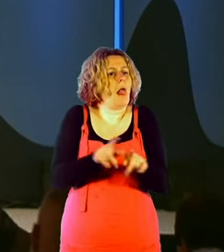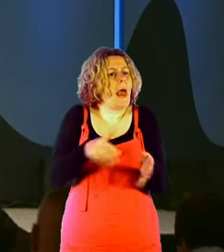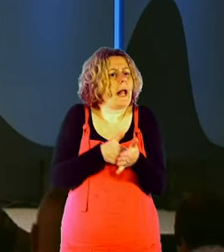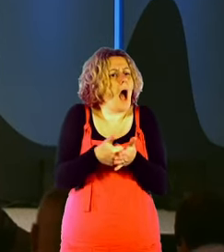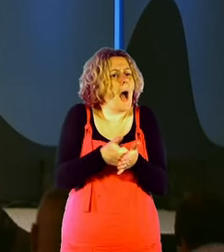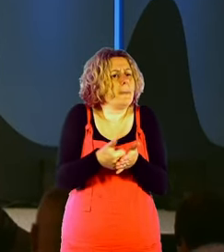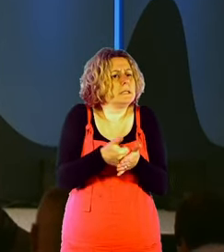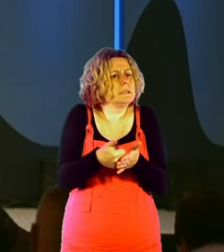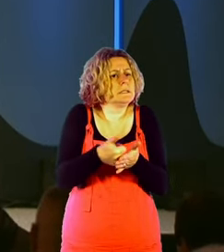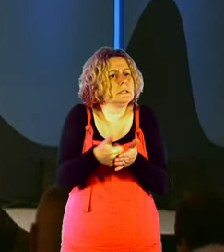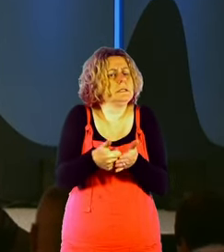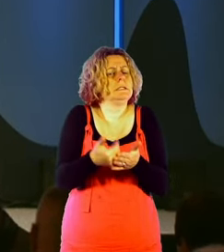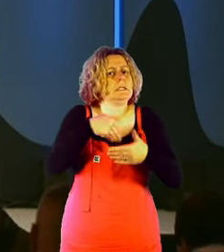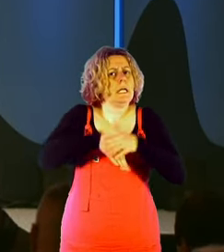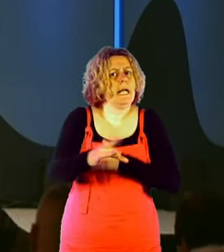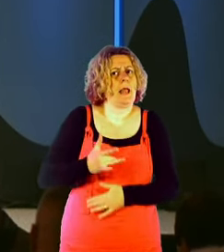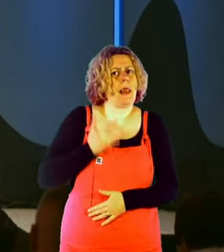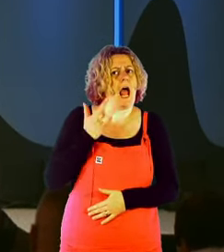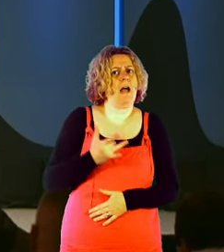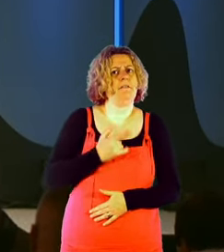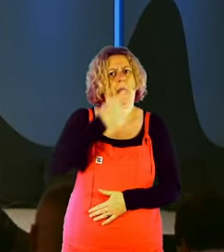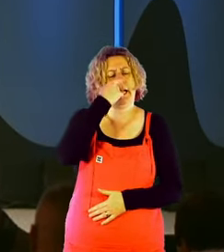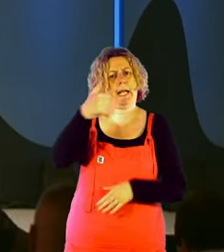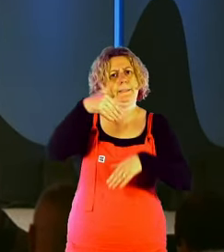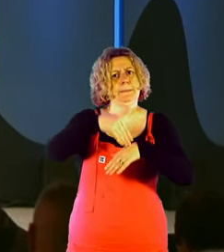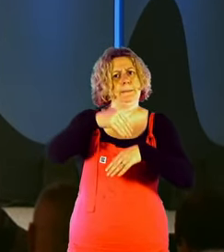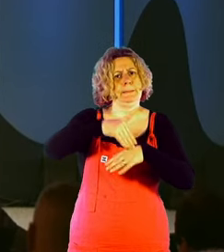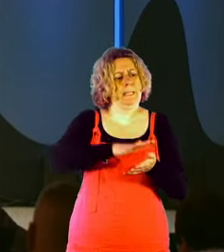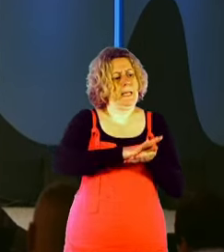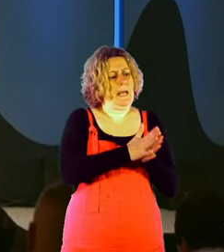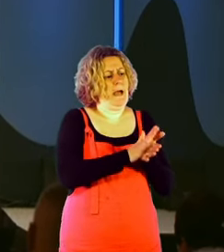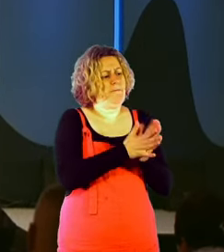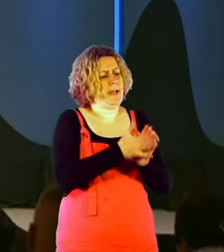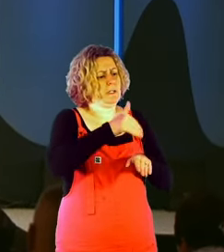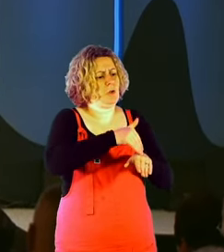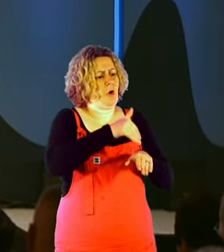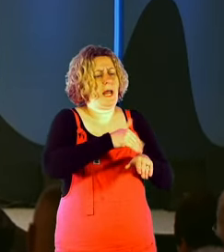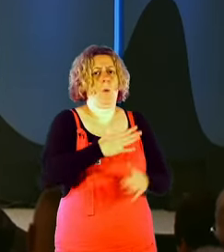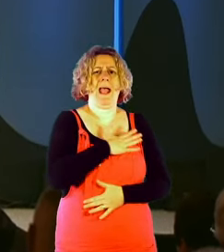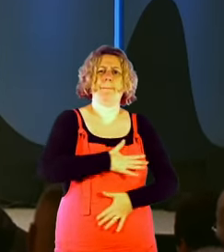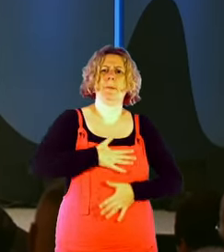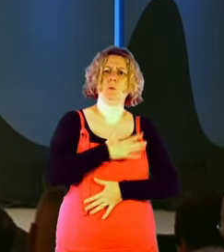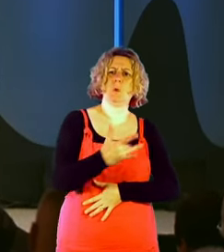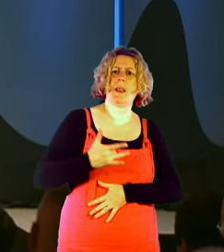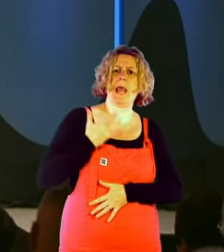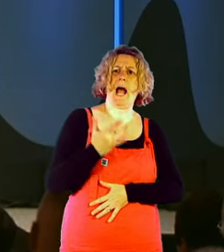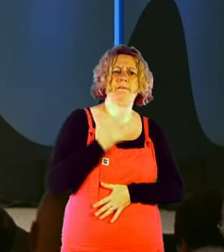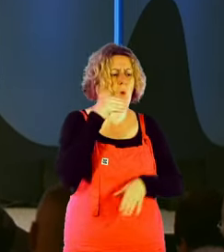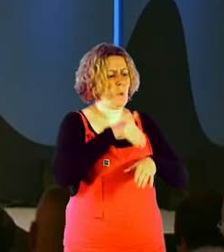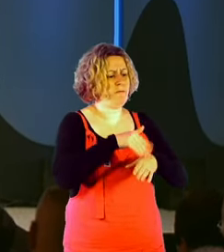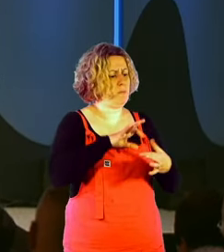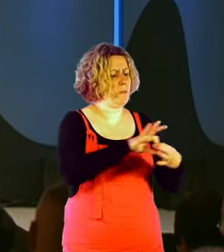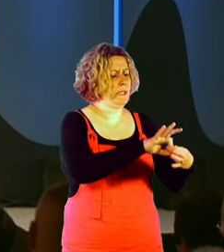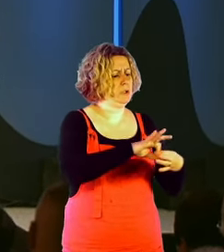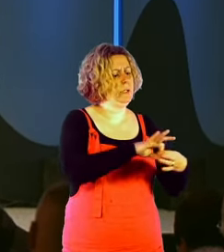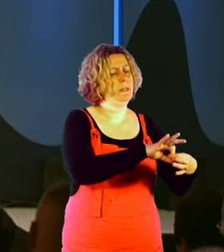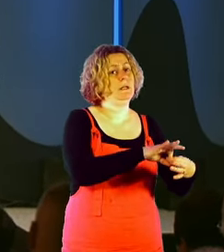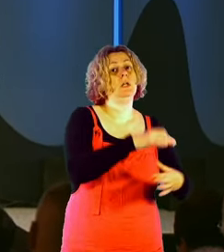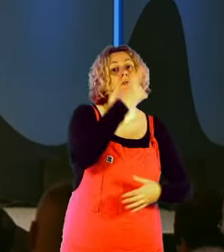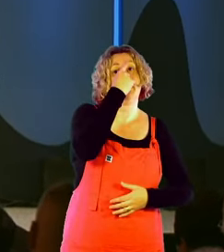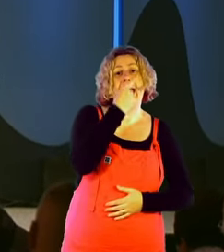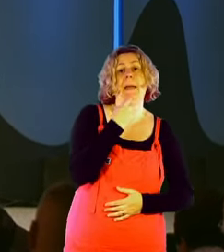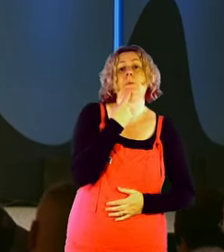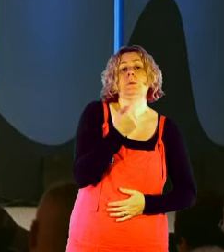causing effects on our relationships and our emotional lives and so on. And to be able to say to somebody you know and somebody